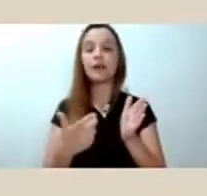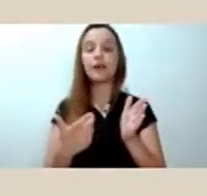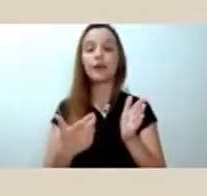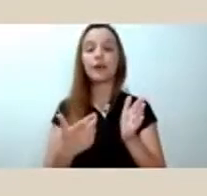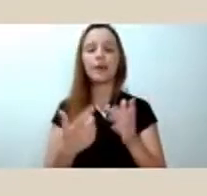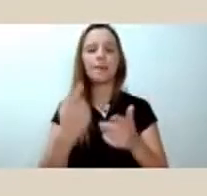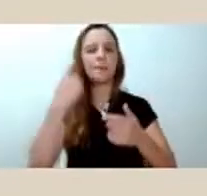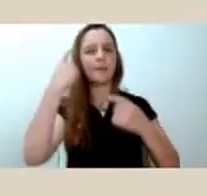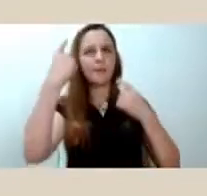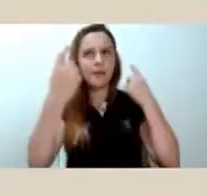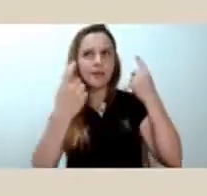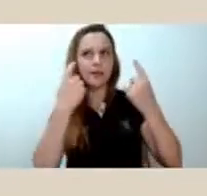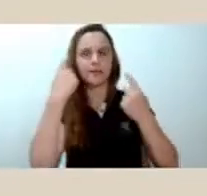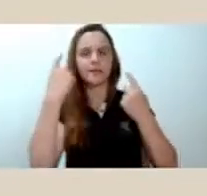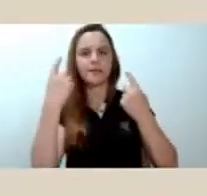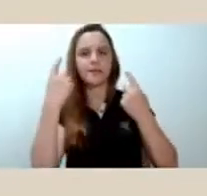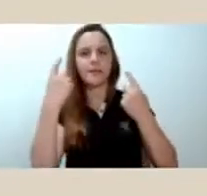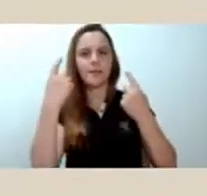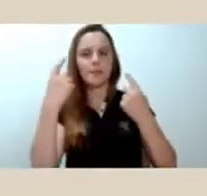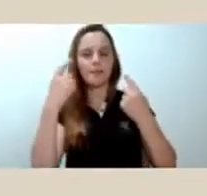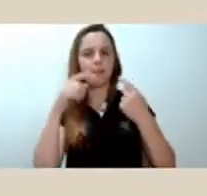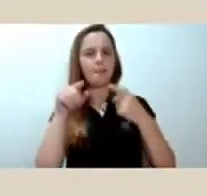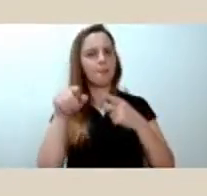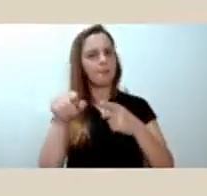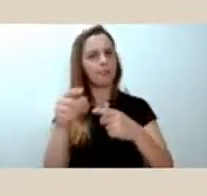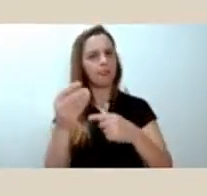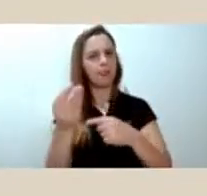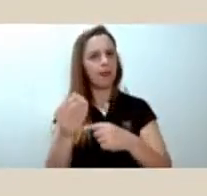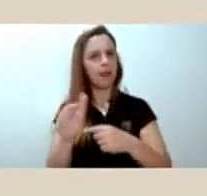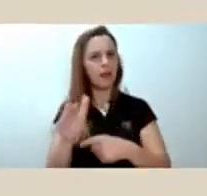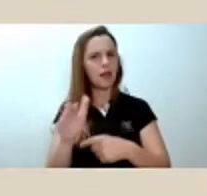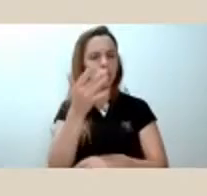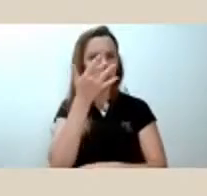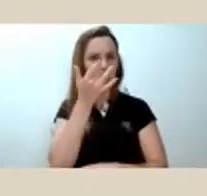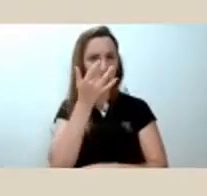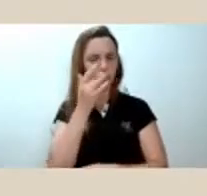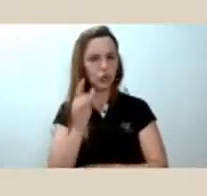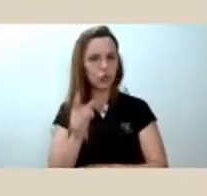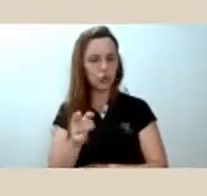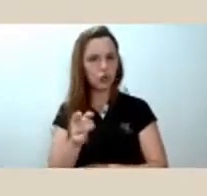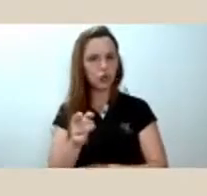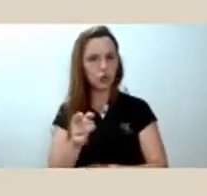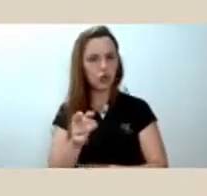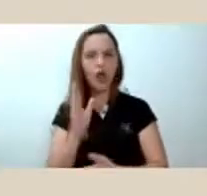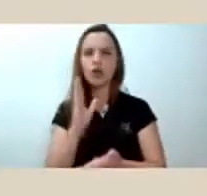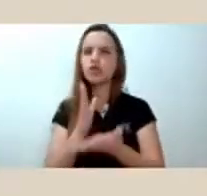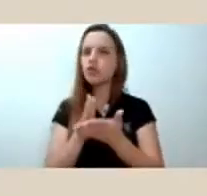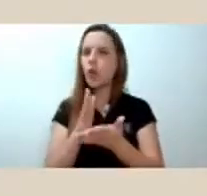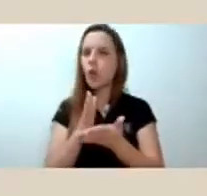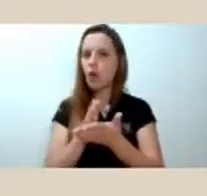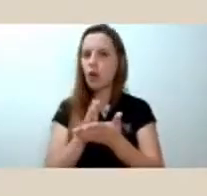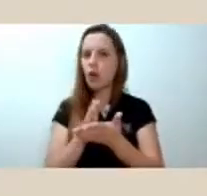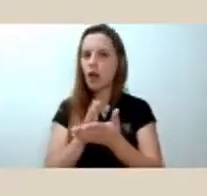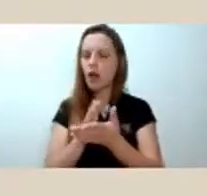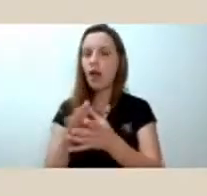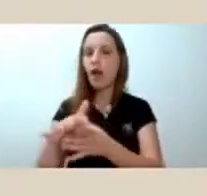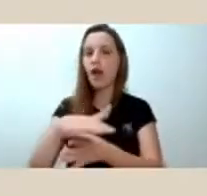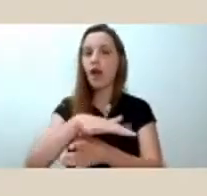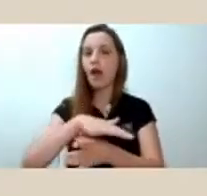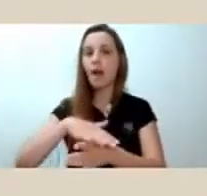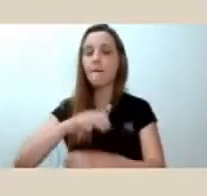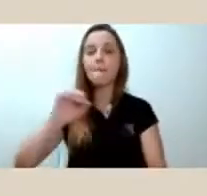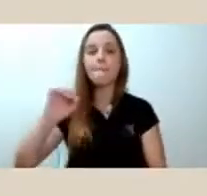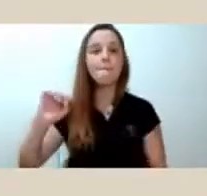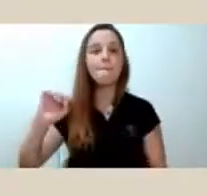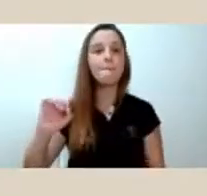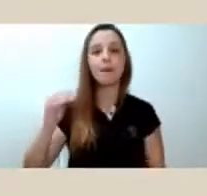pensar que para uma criança negra, a escola é o primeiro lugar,